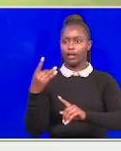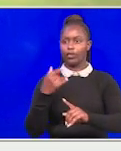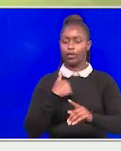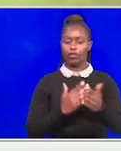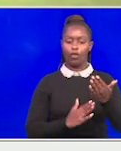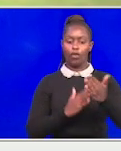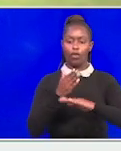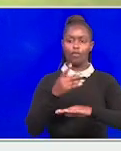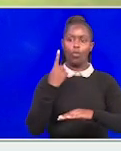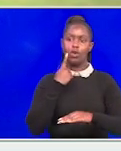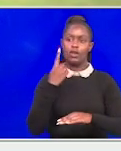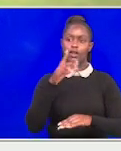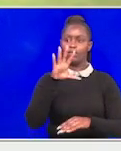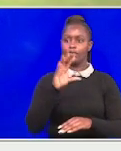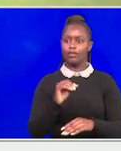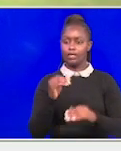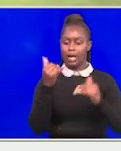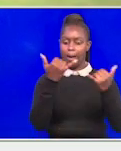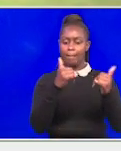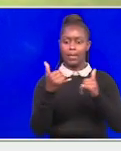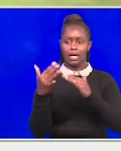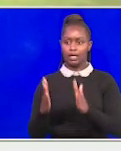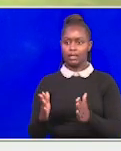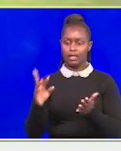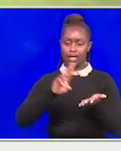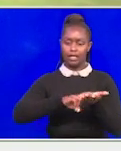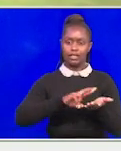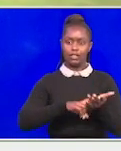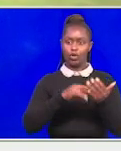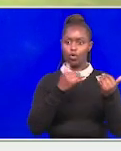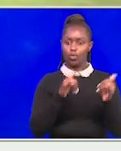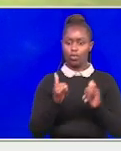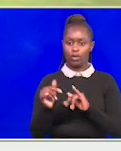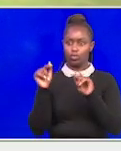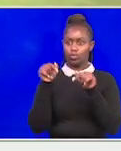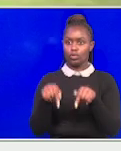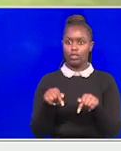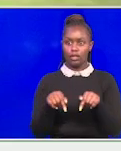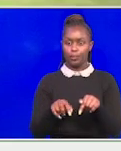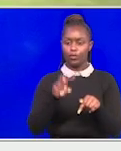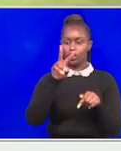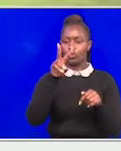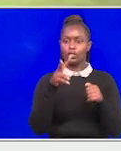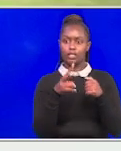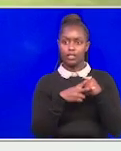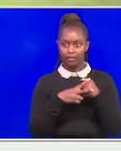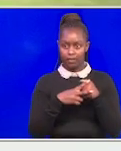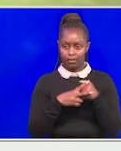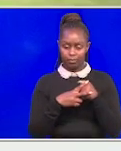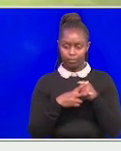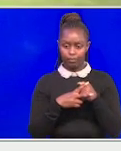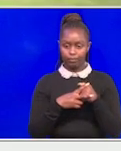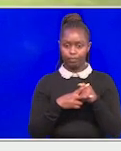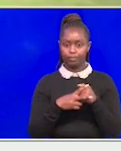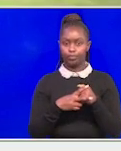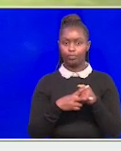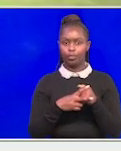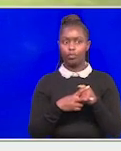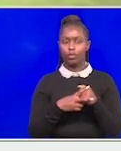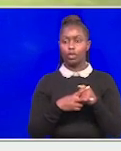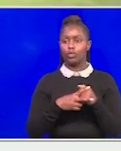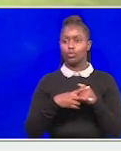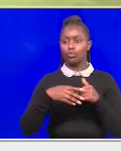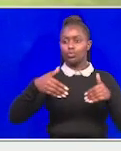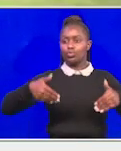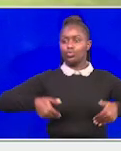150 players registered to play, of which 27 of them are juniors from different